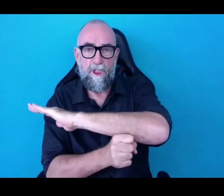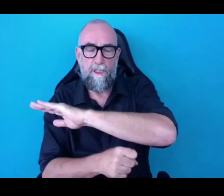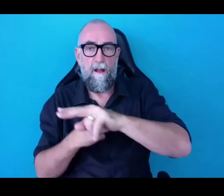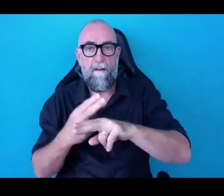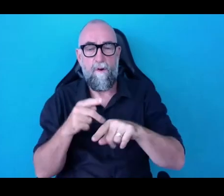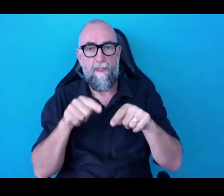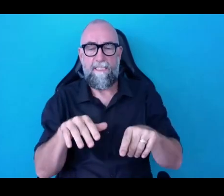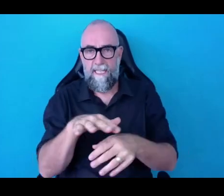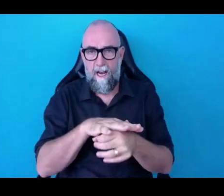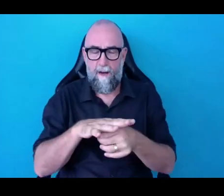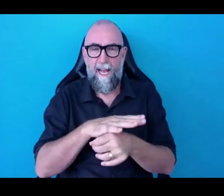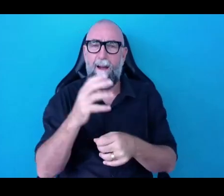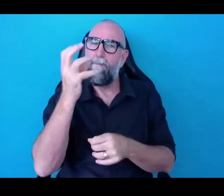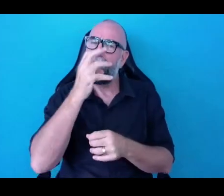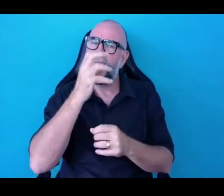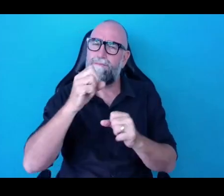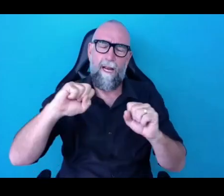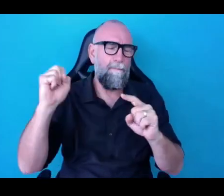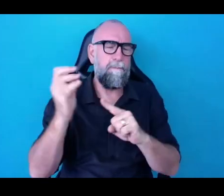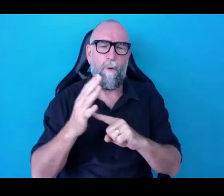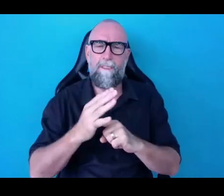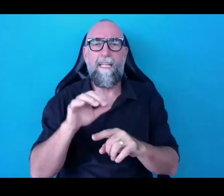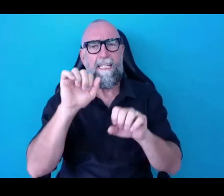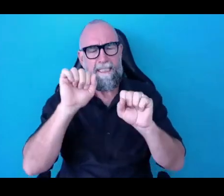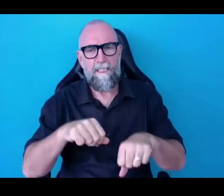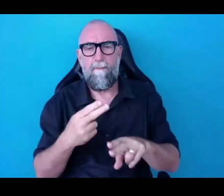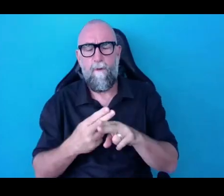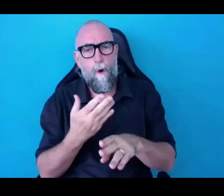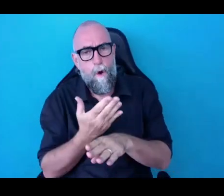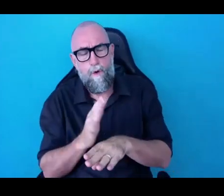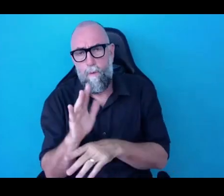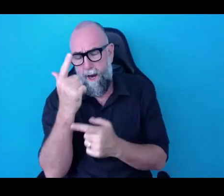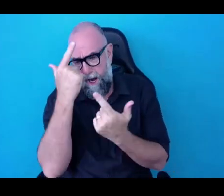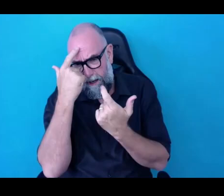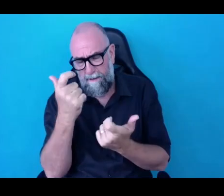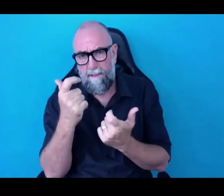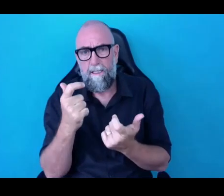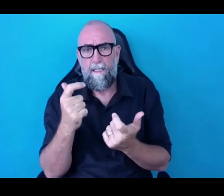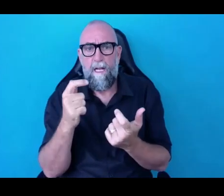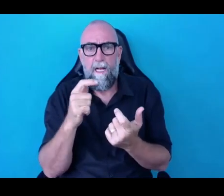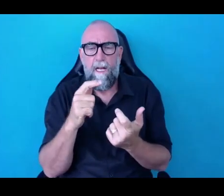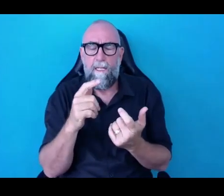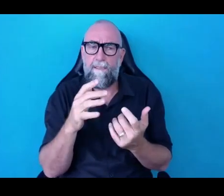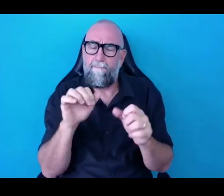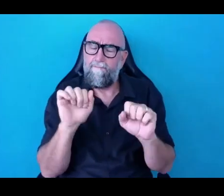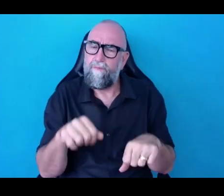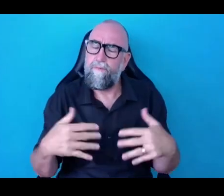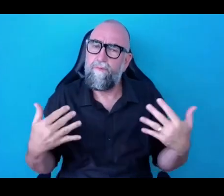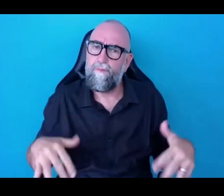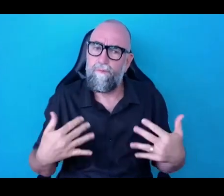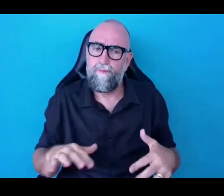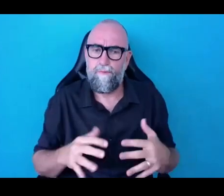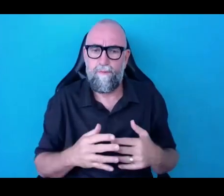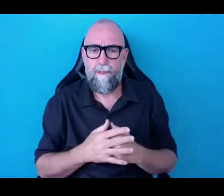incredibly important. And for a new initiative, I think that's kind of crazy. But and also knowing from lecturers that